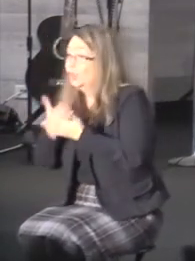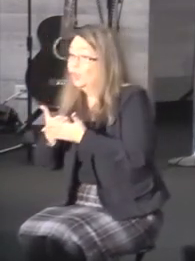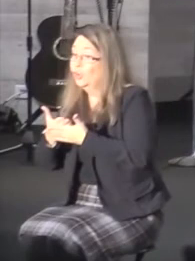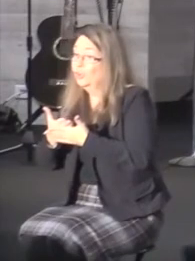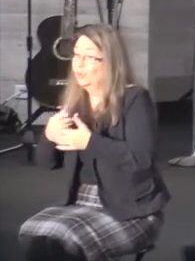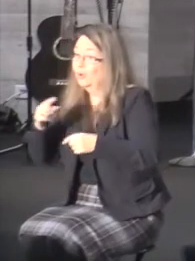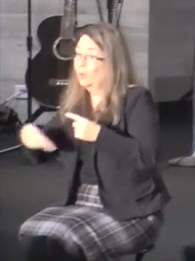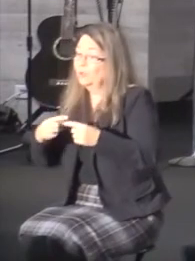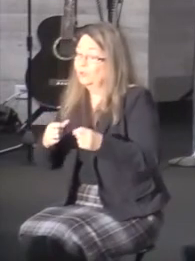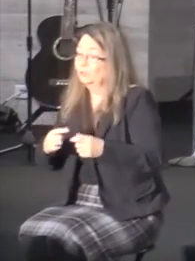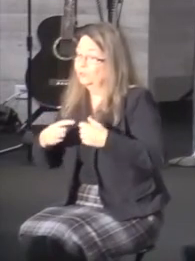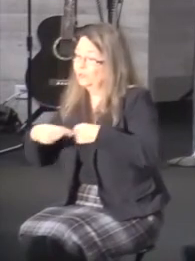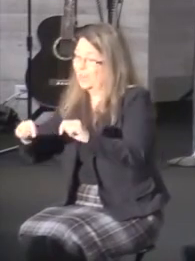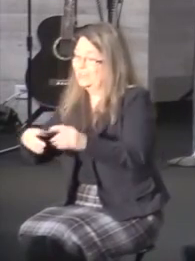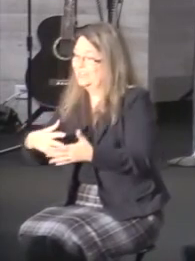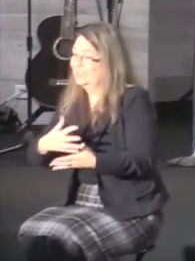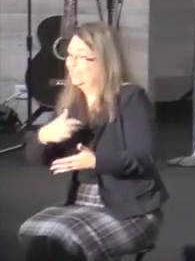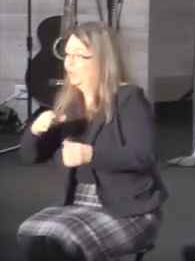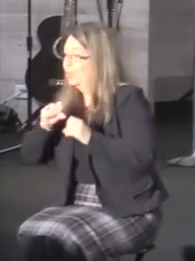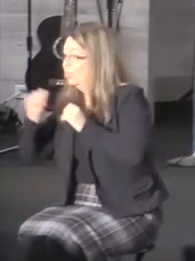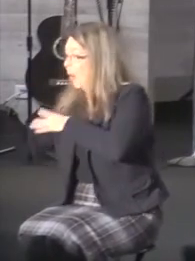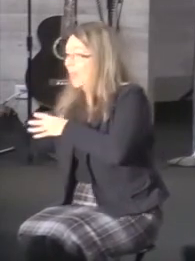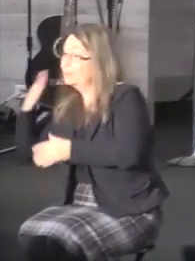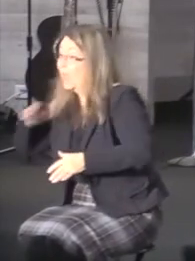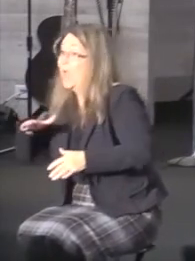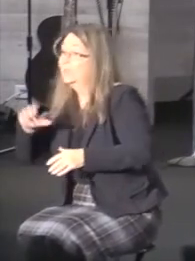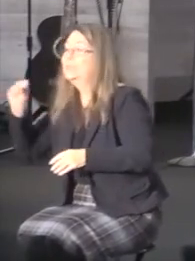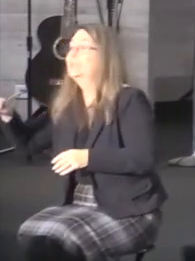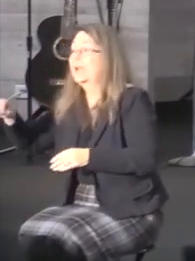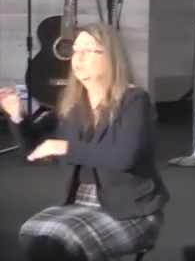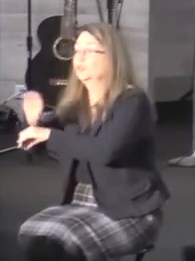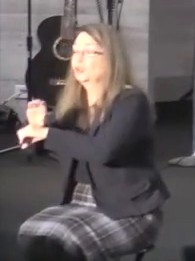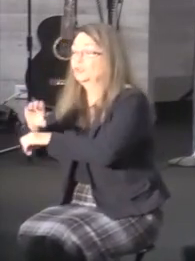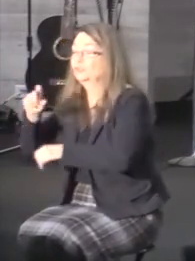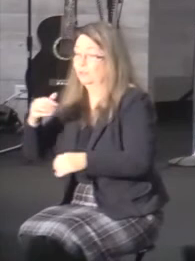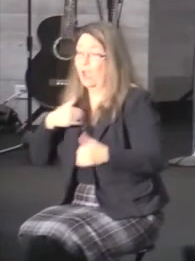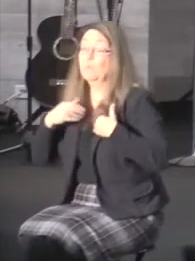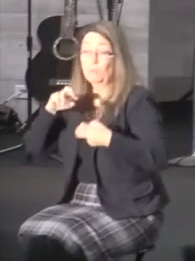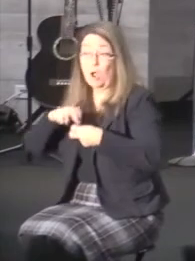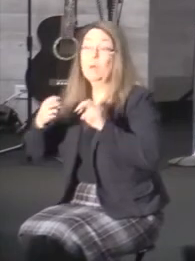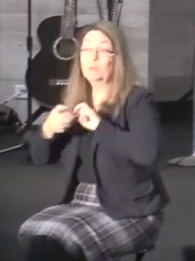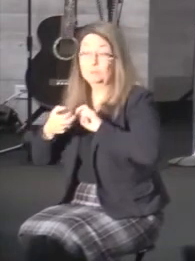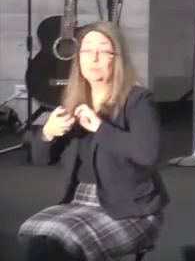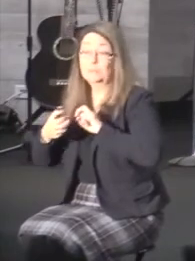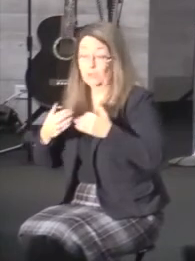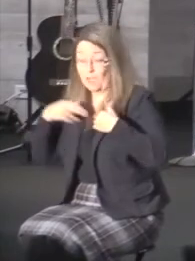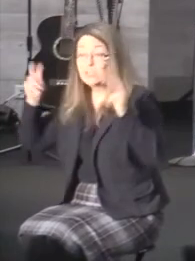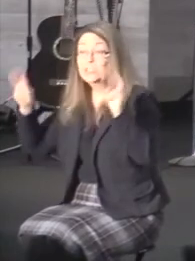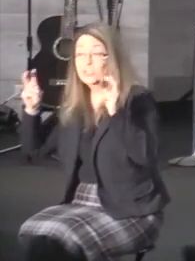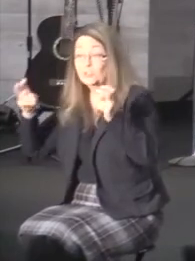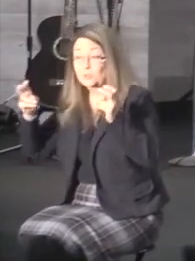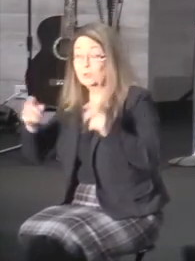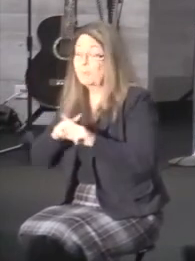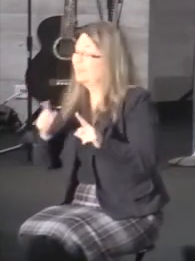to get rid of the bad. Yes, Philippi, Philippians, yes, church, you've got some problems. You've got some issues you need to work